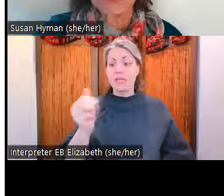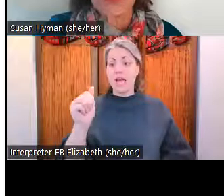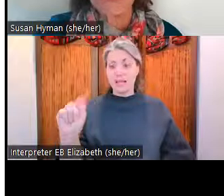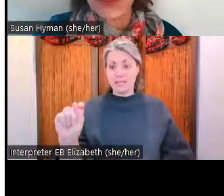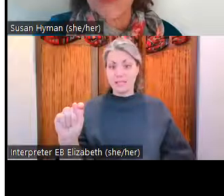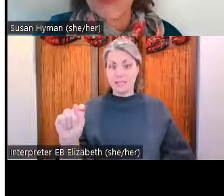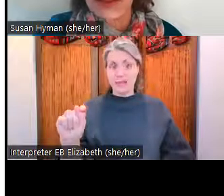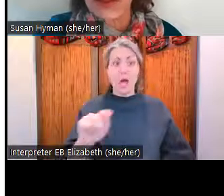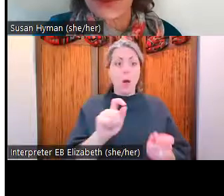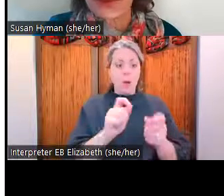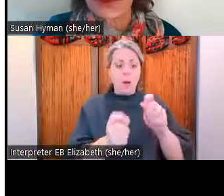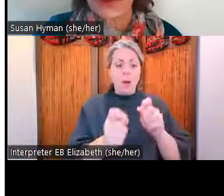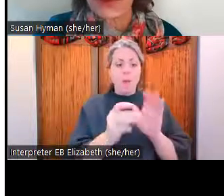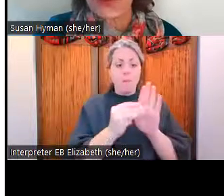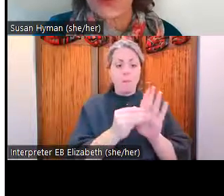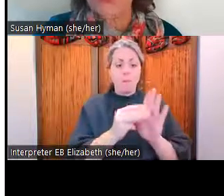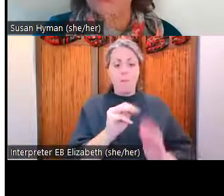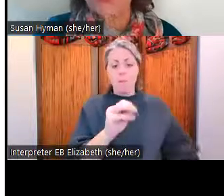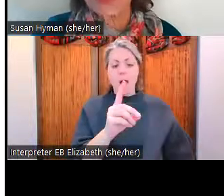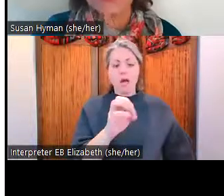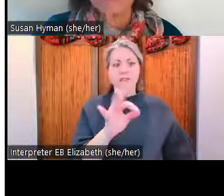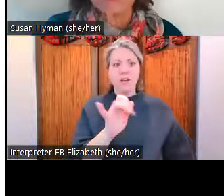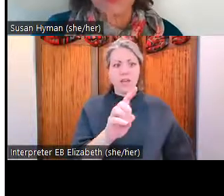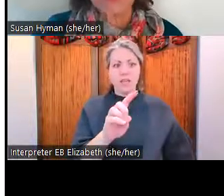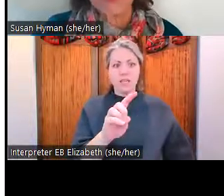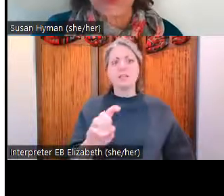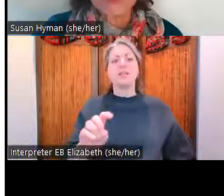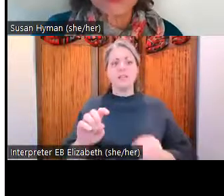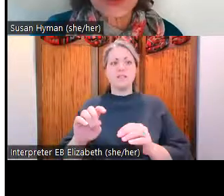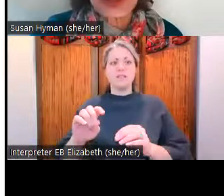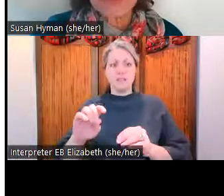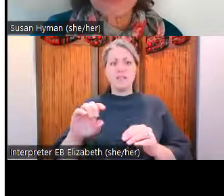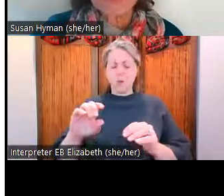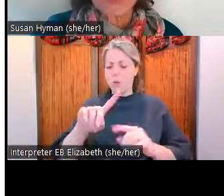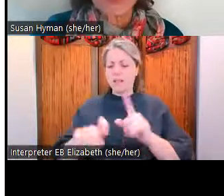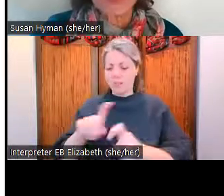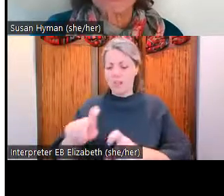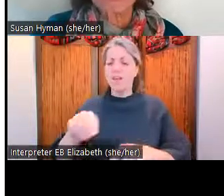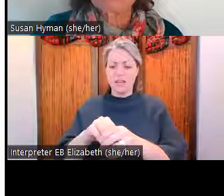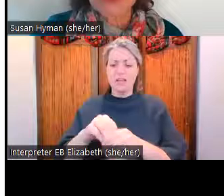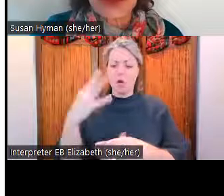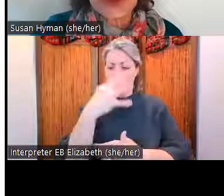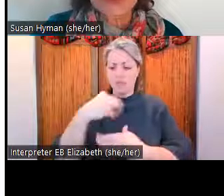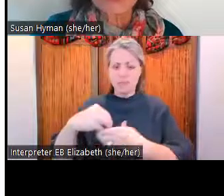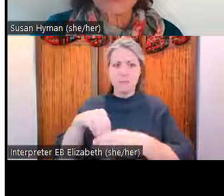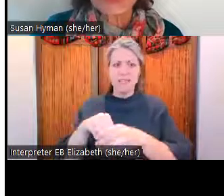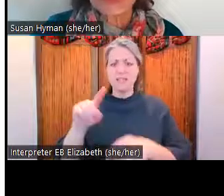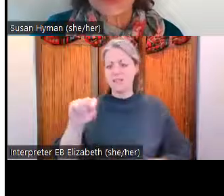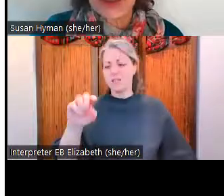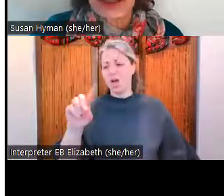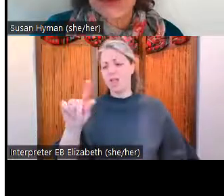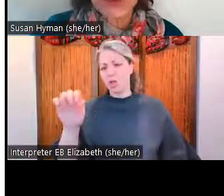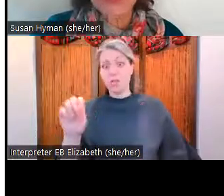20-item pass-fail questionnaire, which is used in primary care. It's free. You can